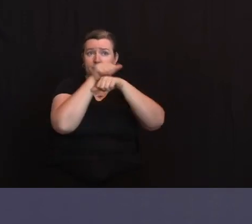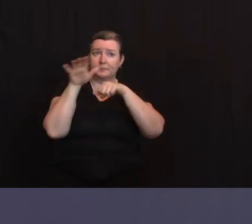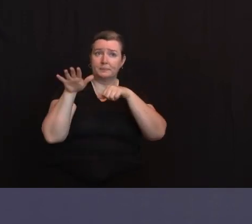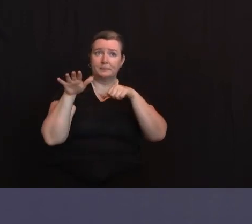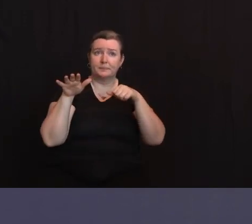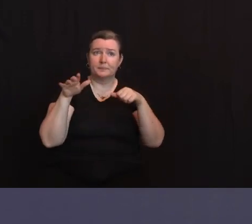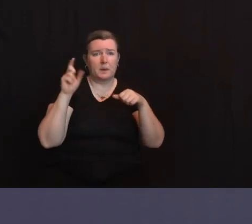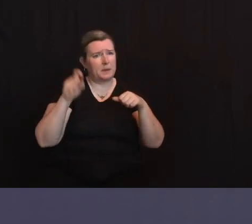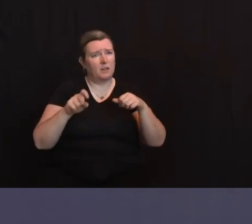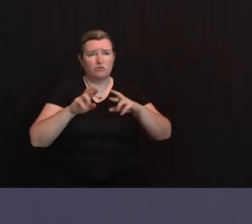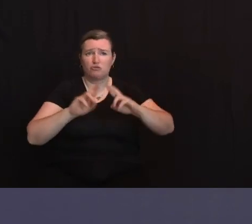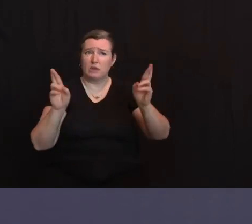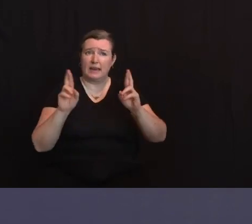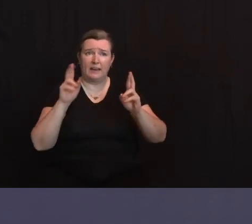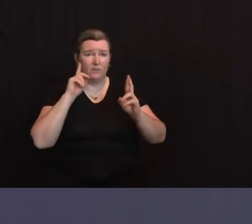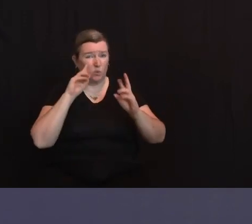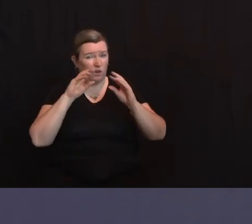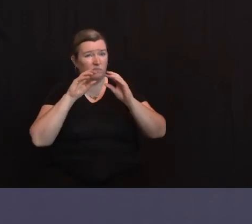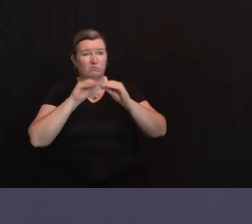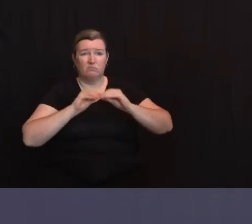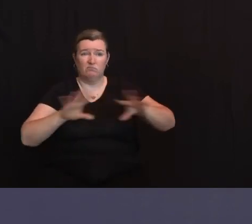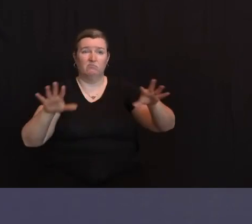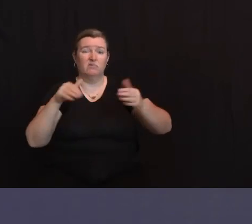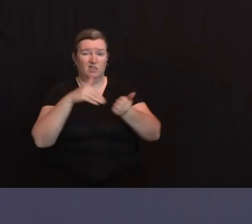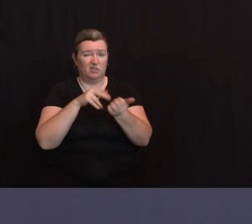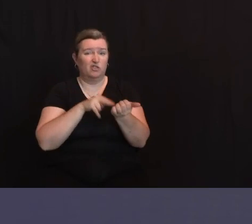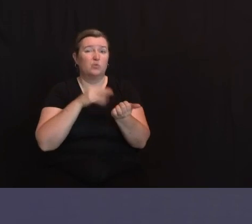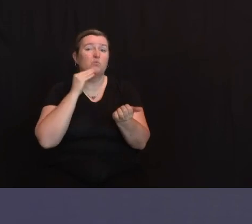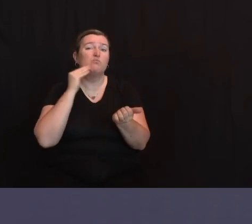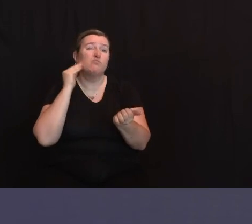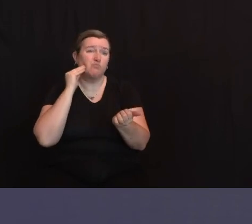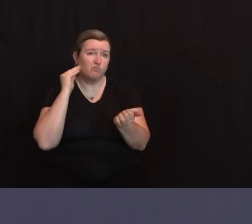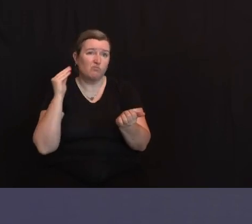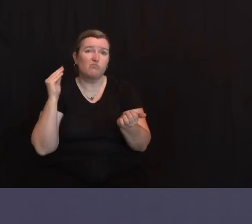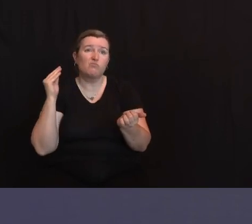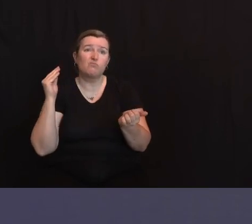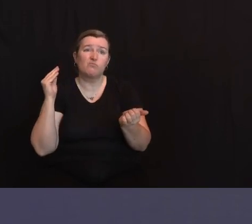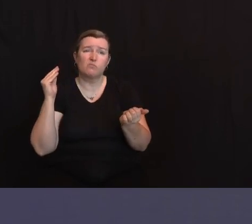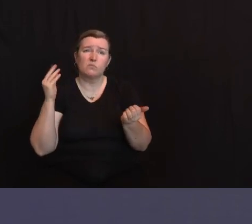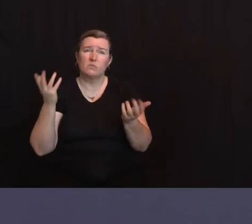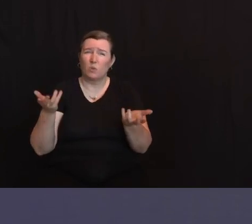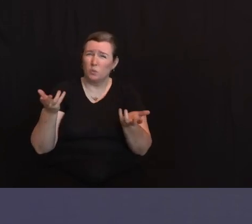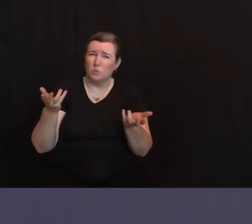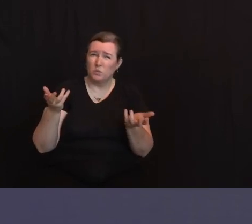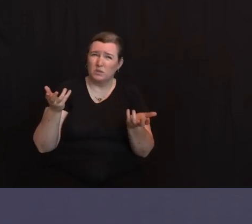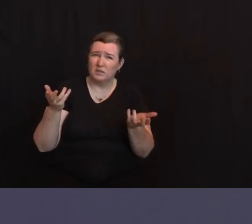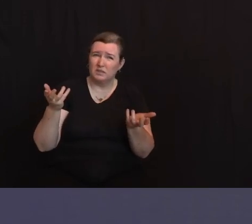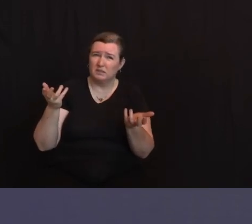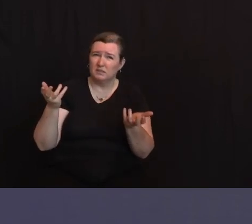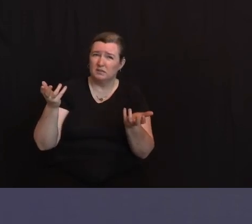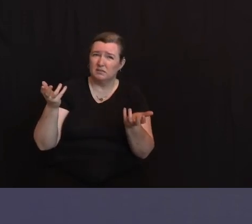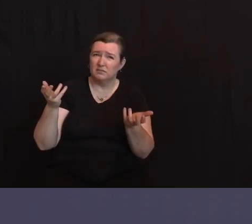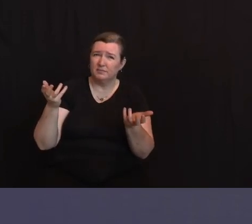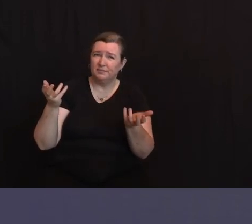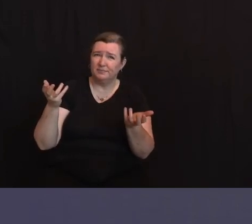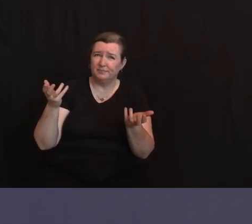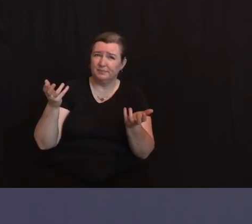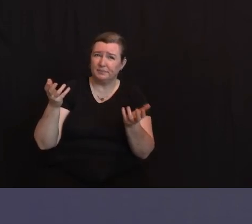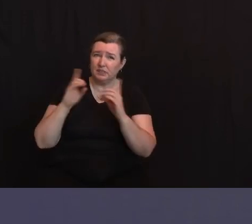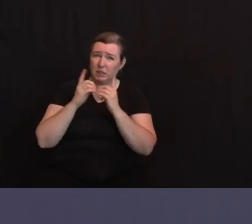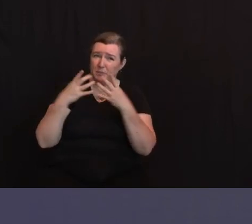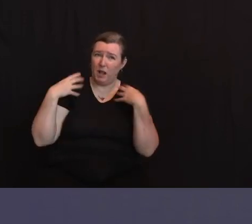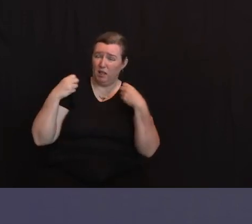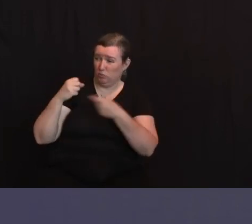at nursing homes and assisted living facilities. Commissioner, I know that you went into some detail, and thank you, with regard